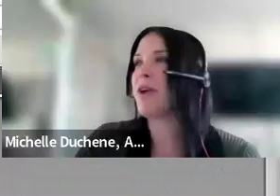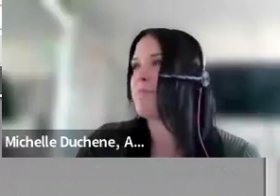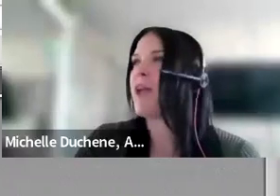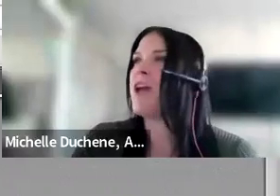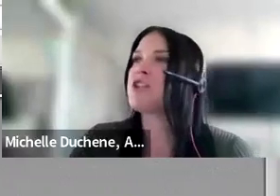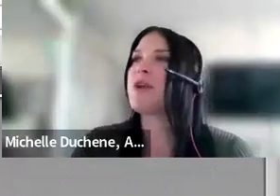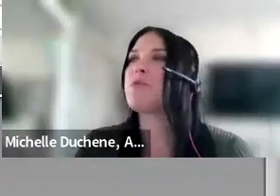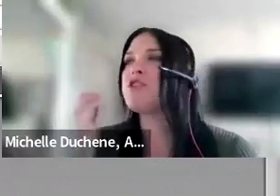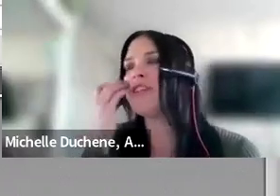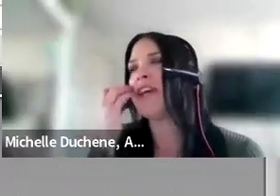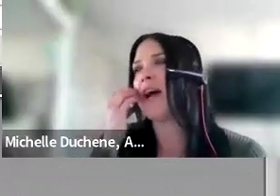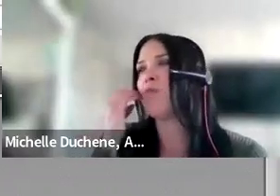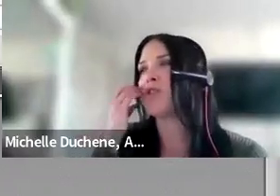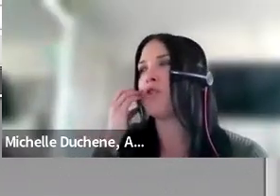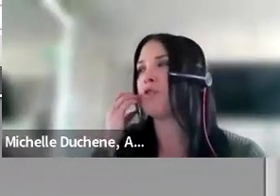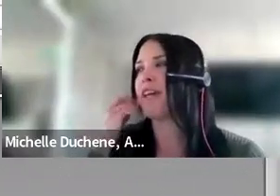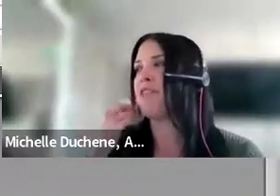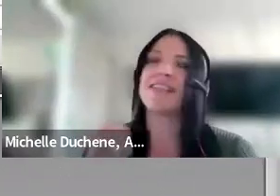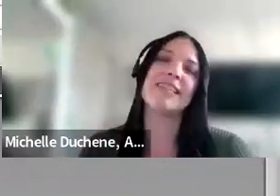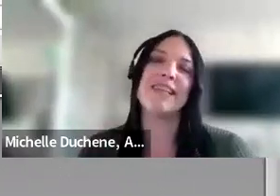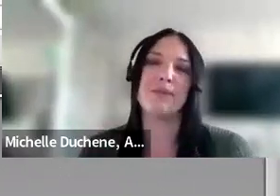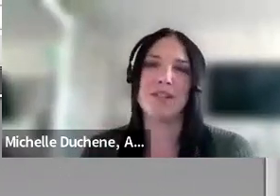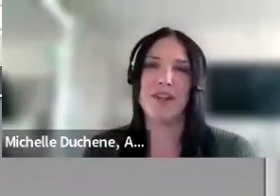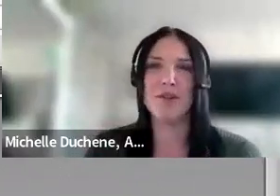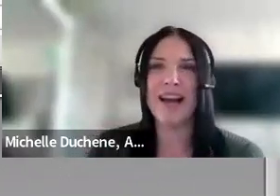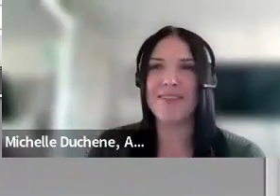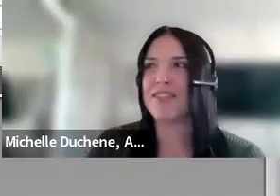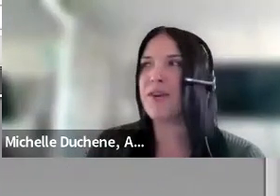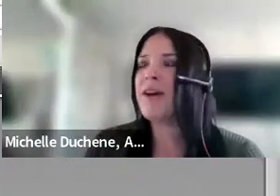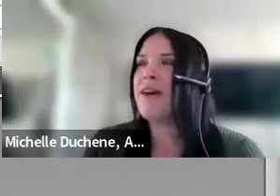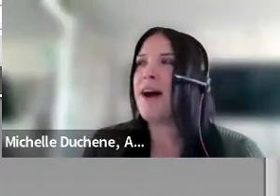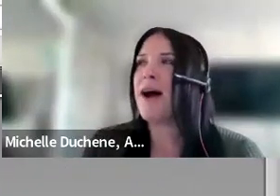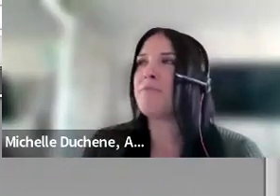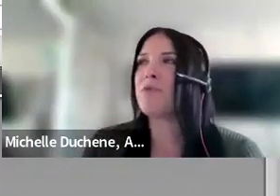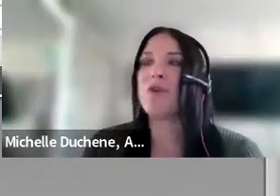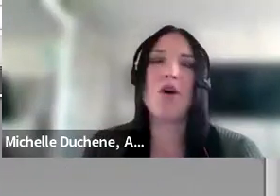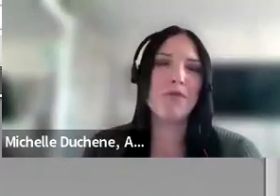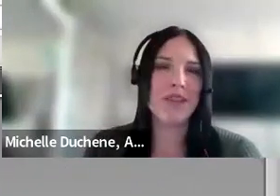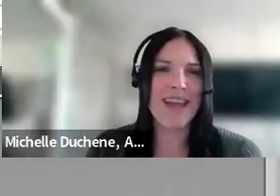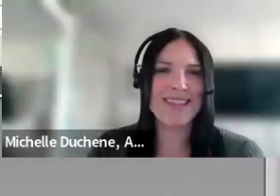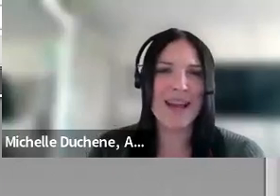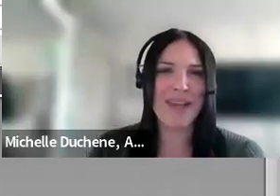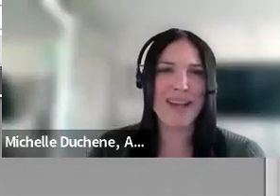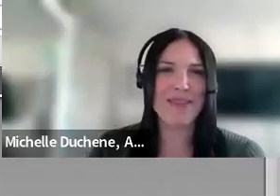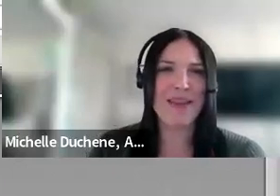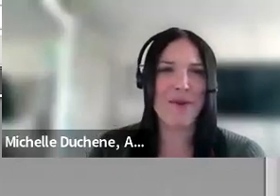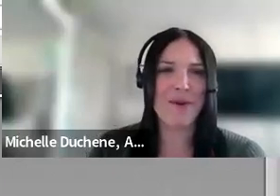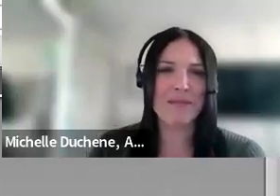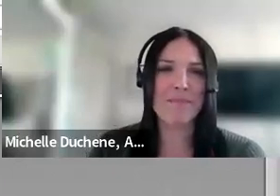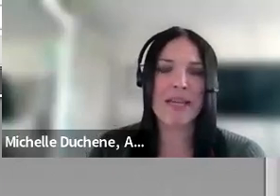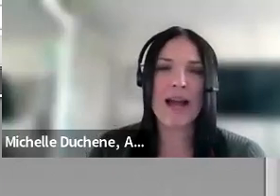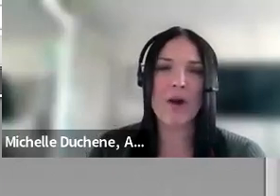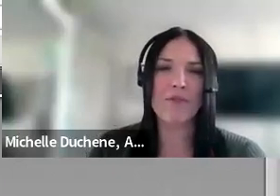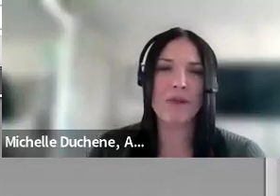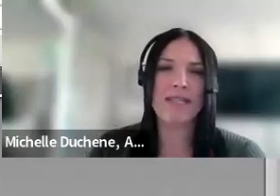No. Okay. So we originally were told that on the 16th it was going to go live. So we were hopeful that that timeline they were going